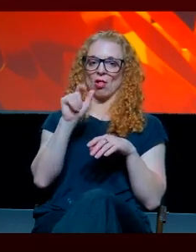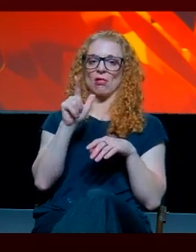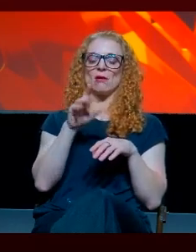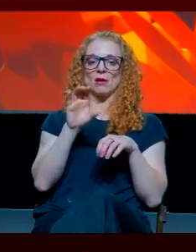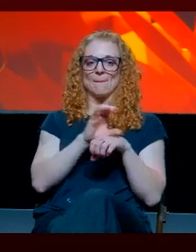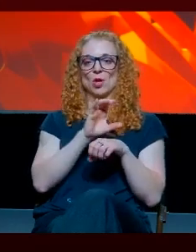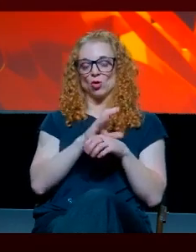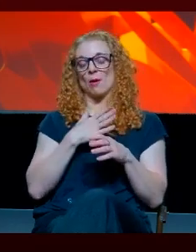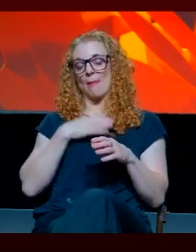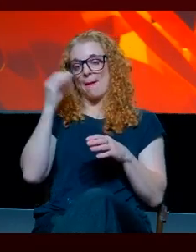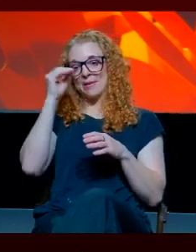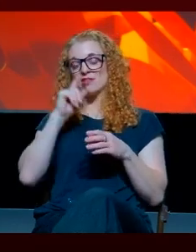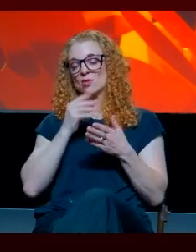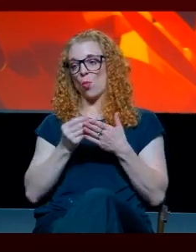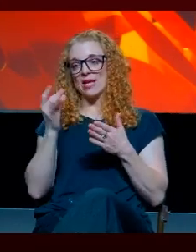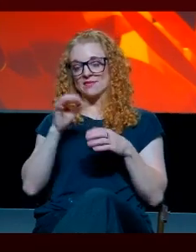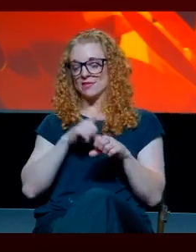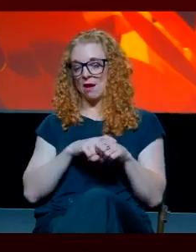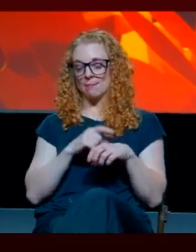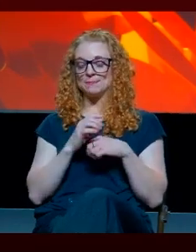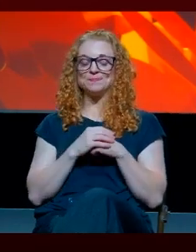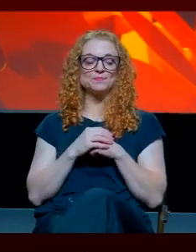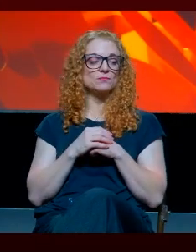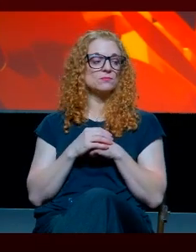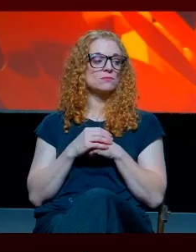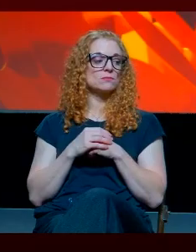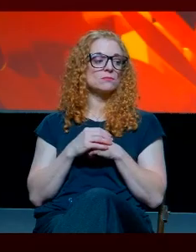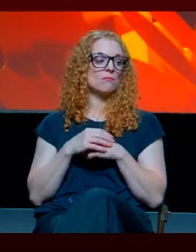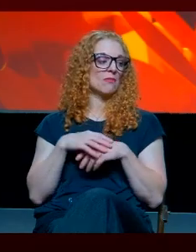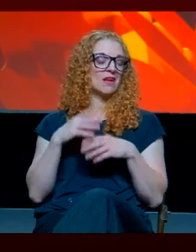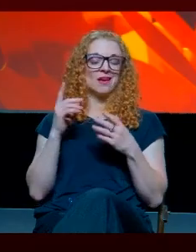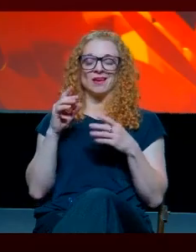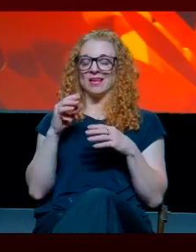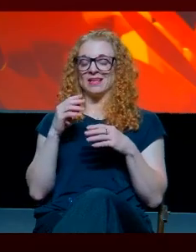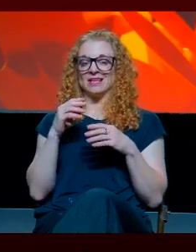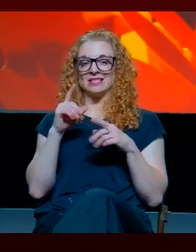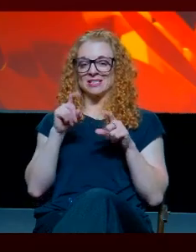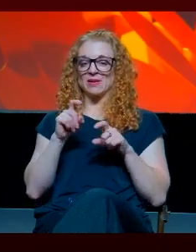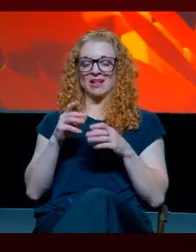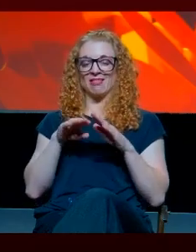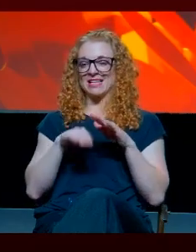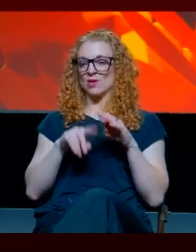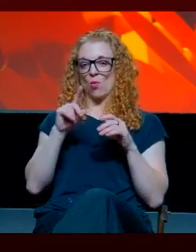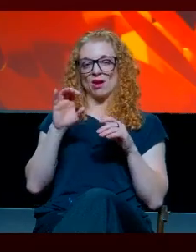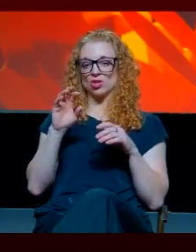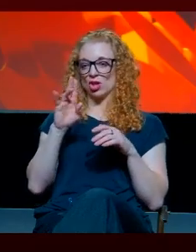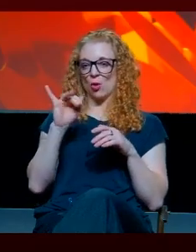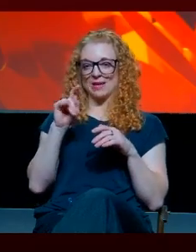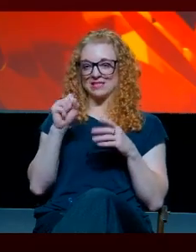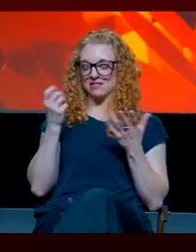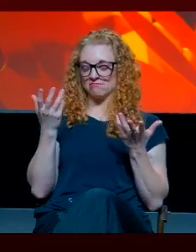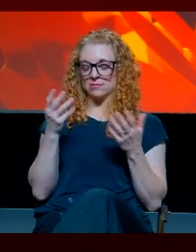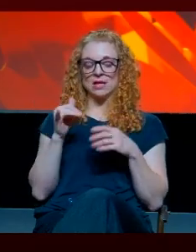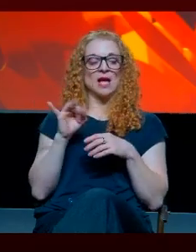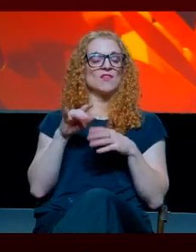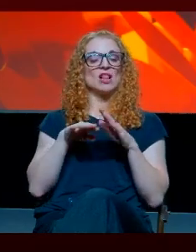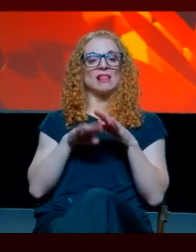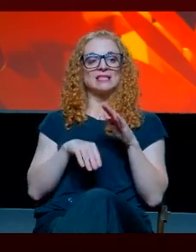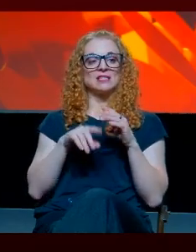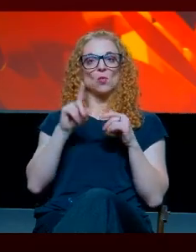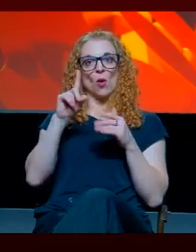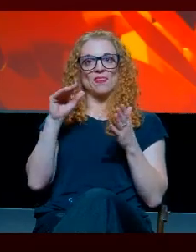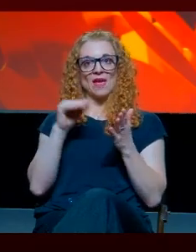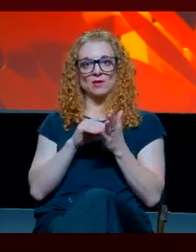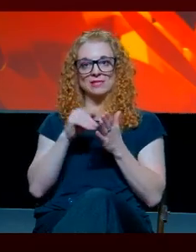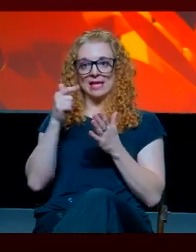in my opinion, you're wasting your time just even experimenting with anything less than 100 qubits. If you're less than